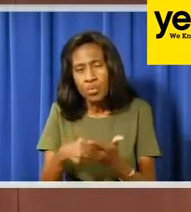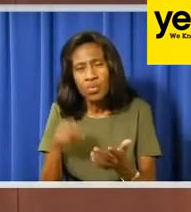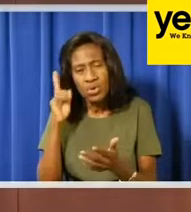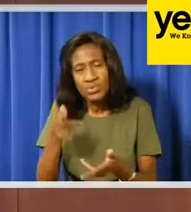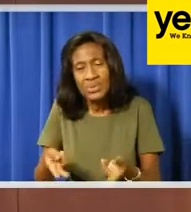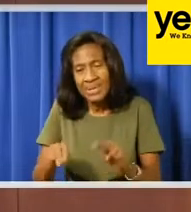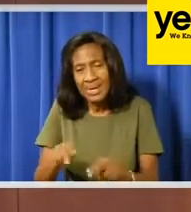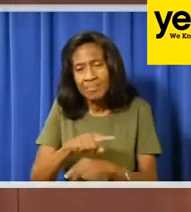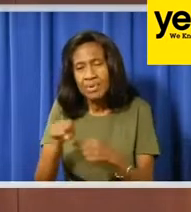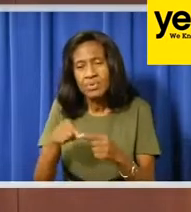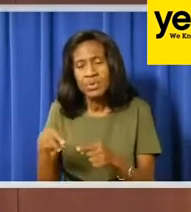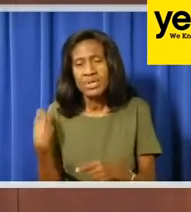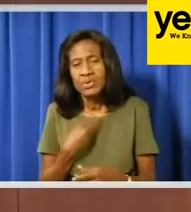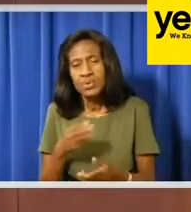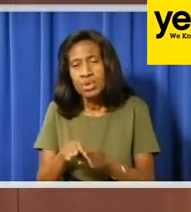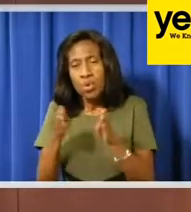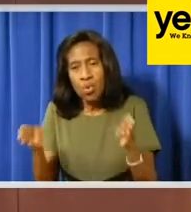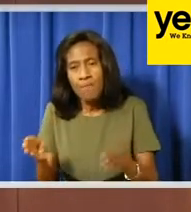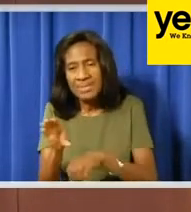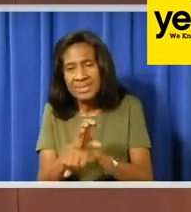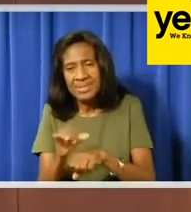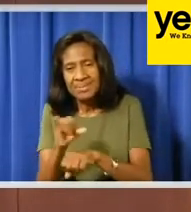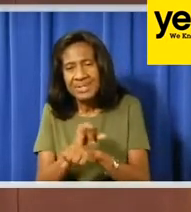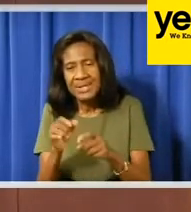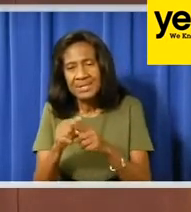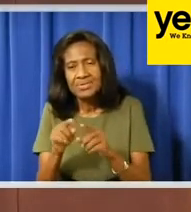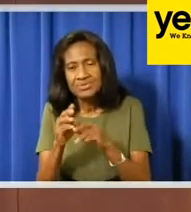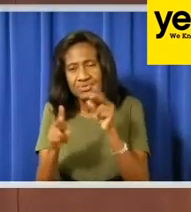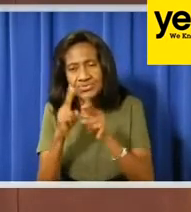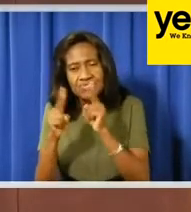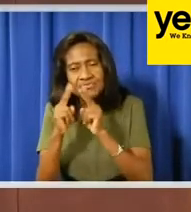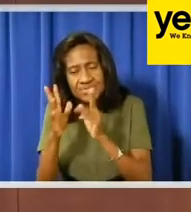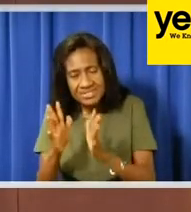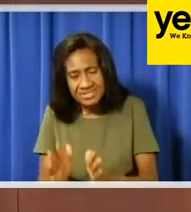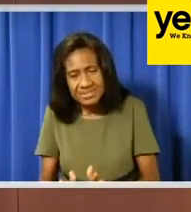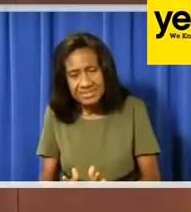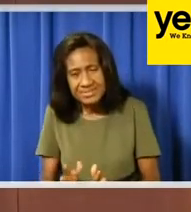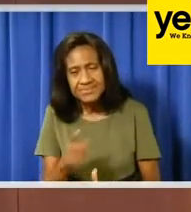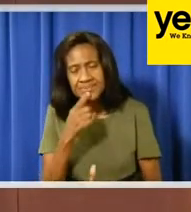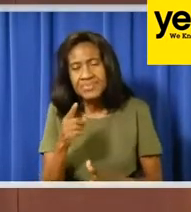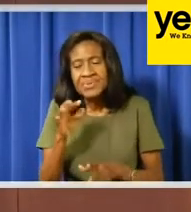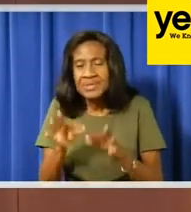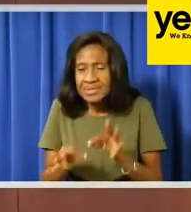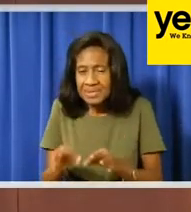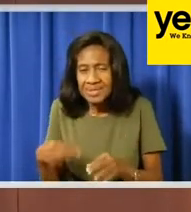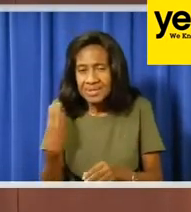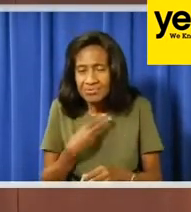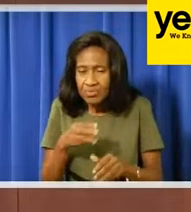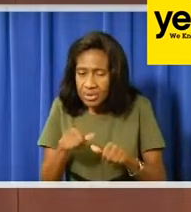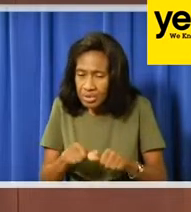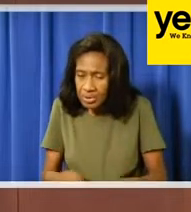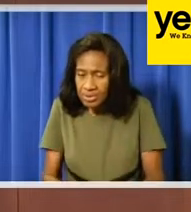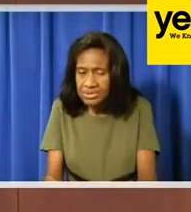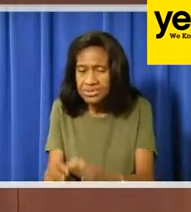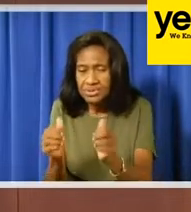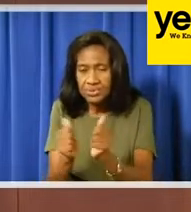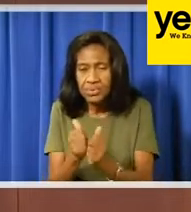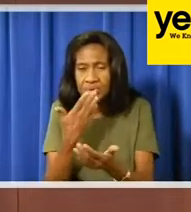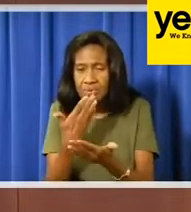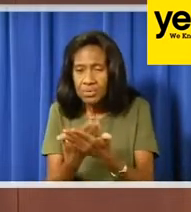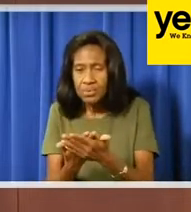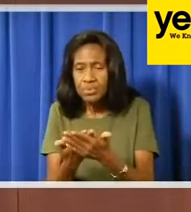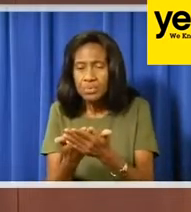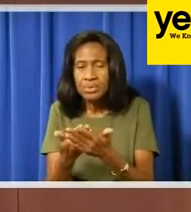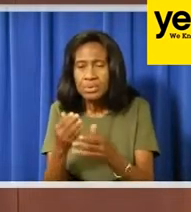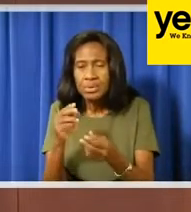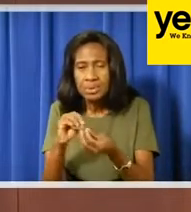is expected. However, I've been said many times today, if we continue with a good number, with vaccination